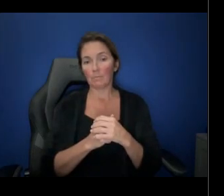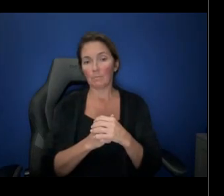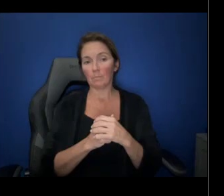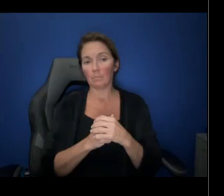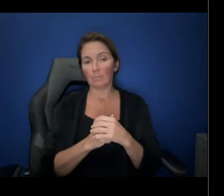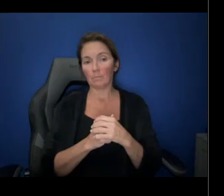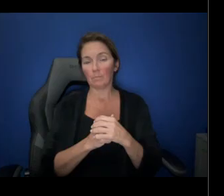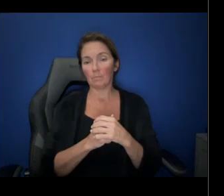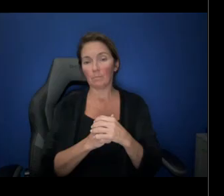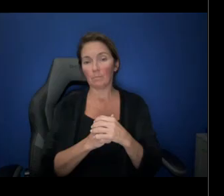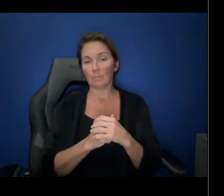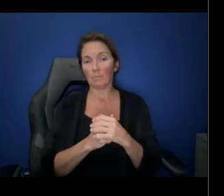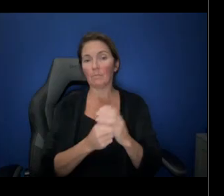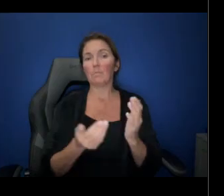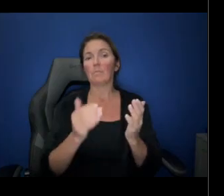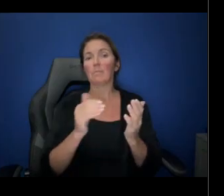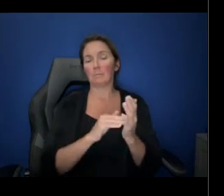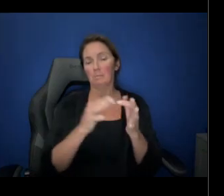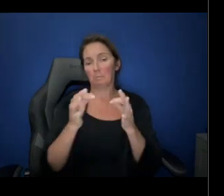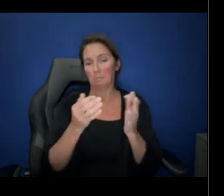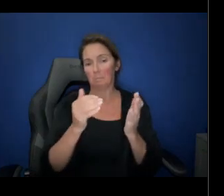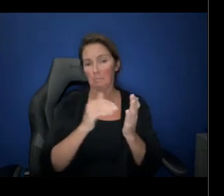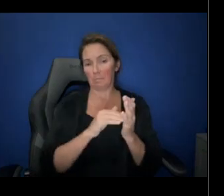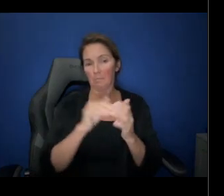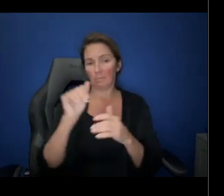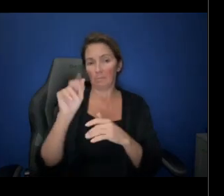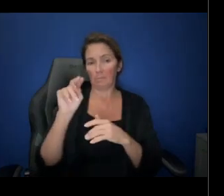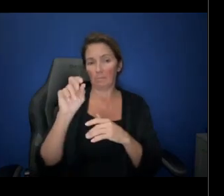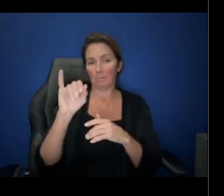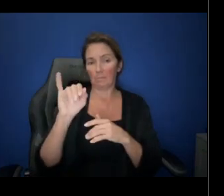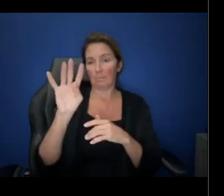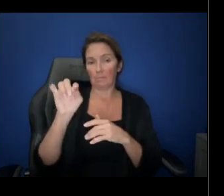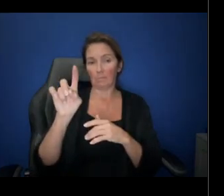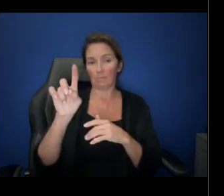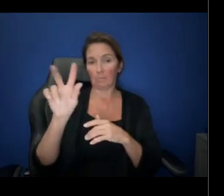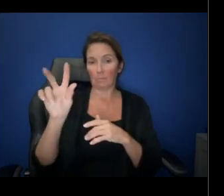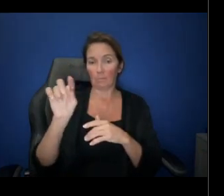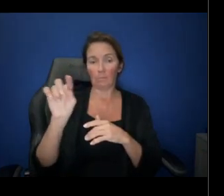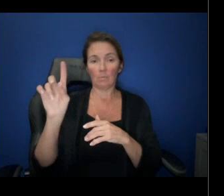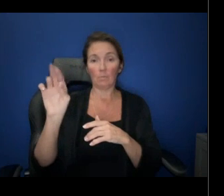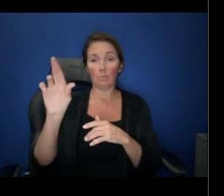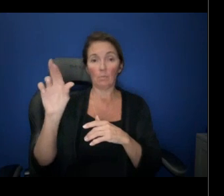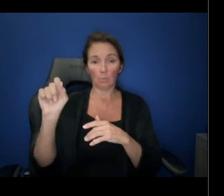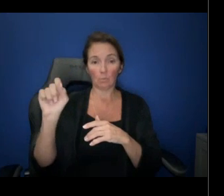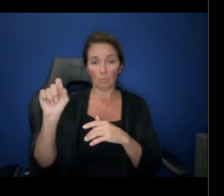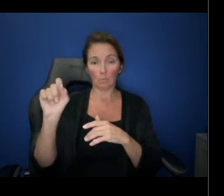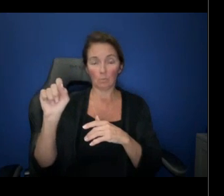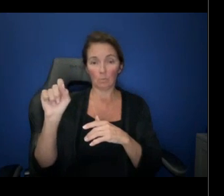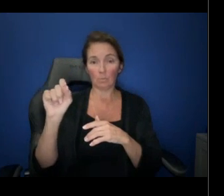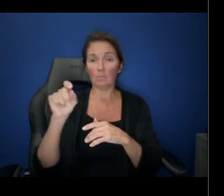And again, this reads, ANSI 4.13